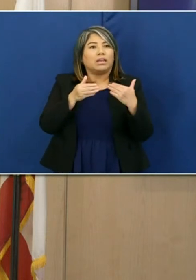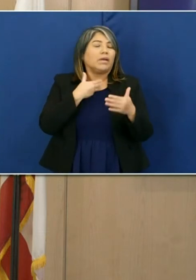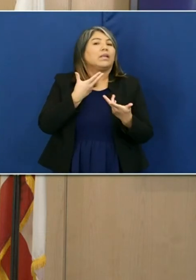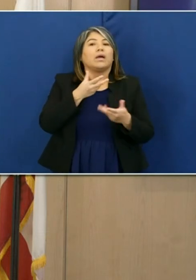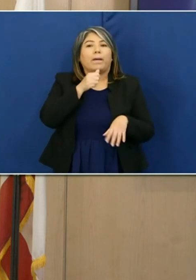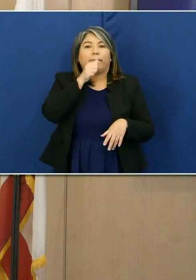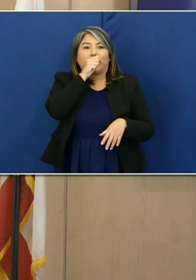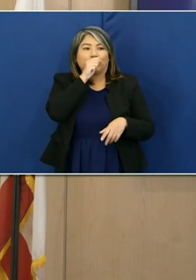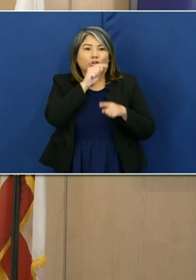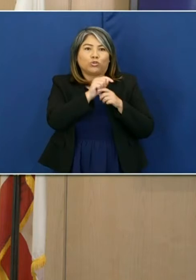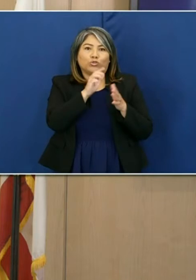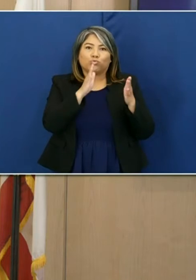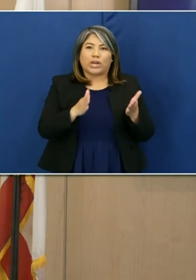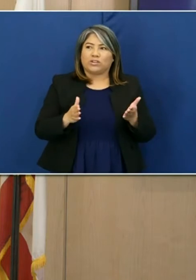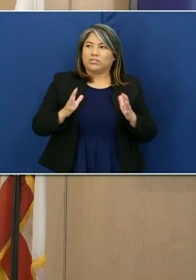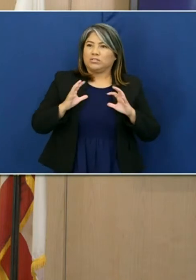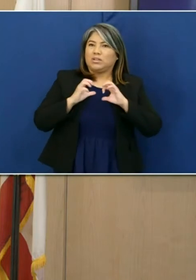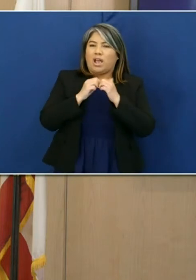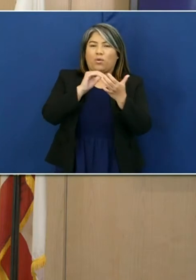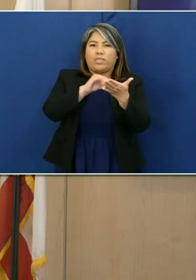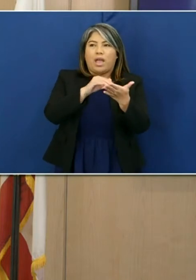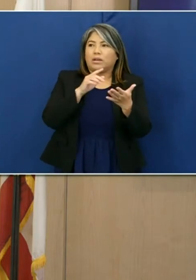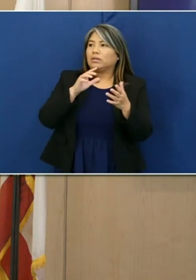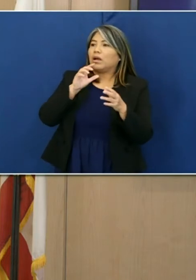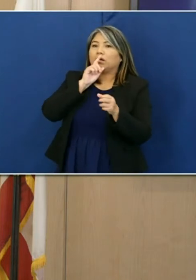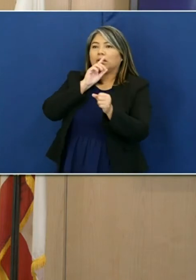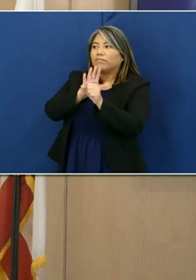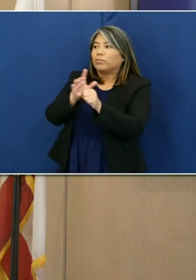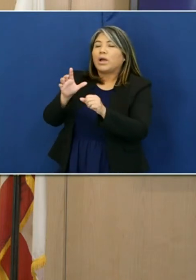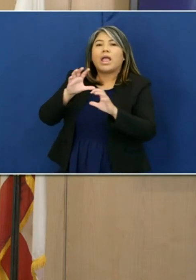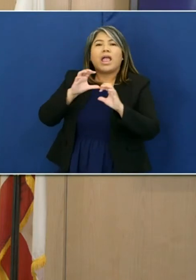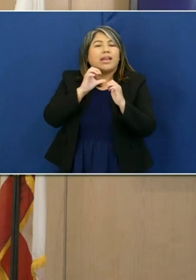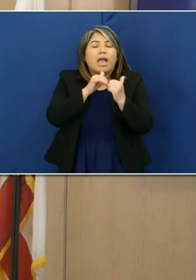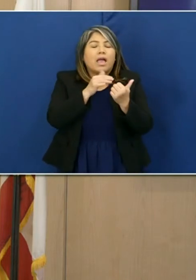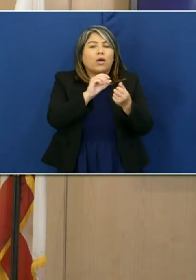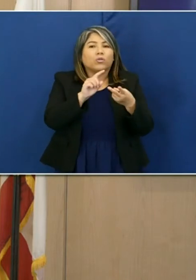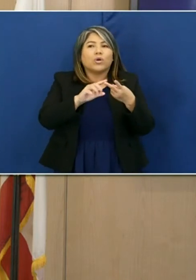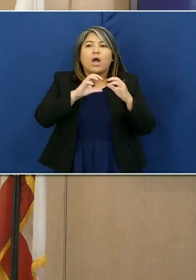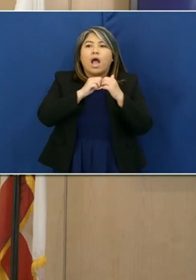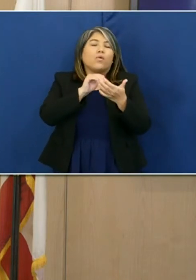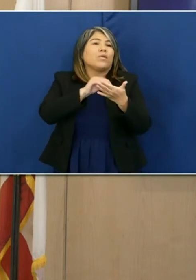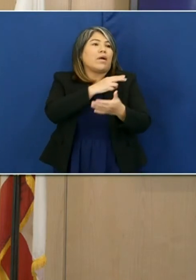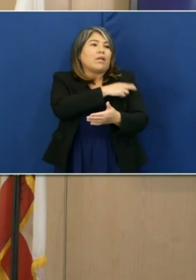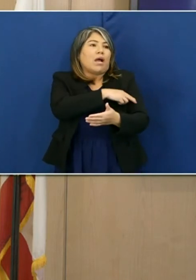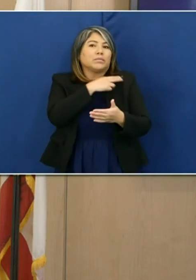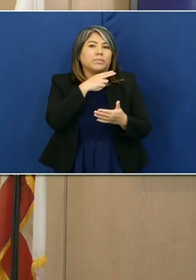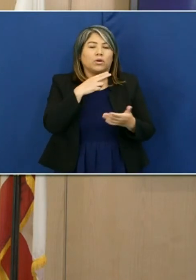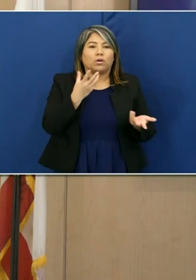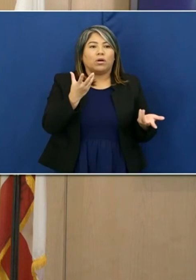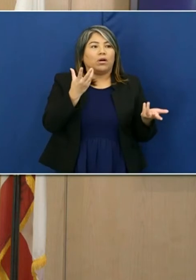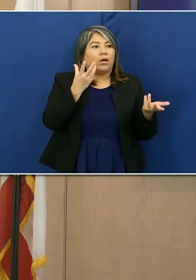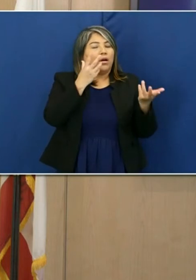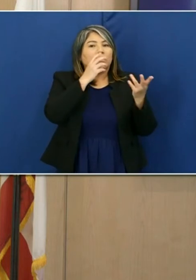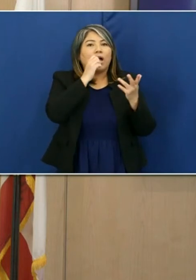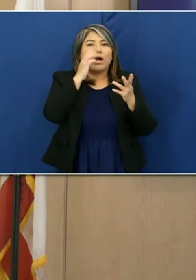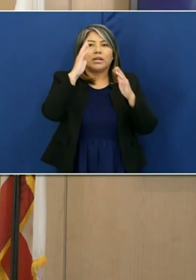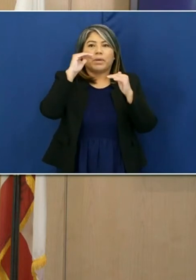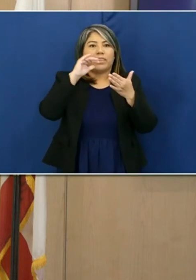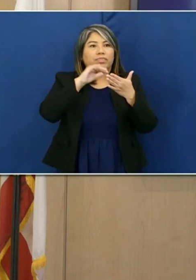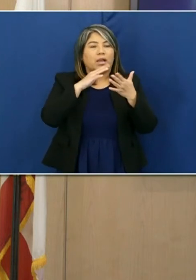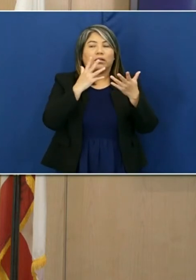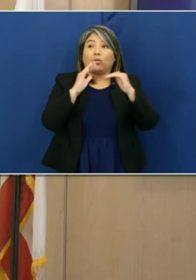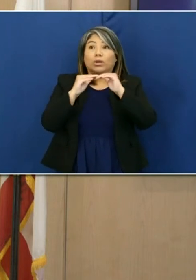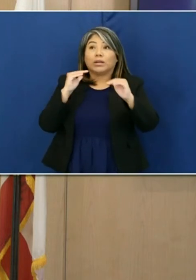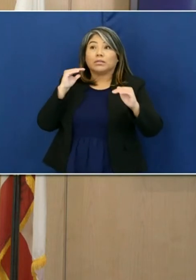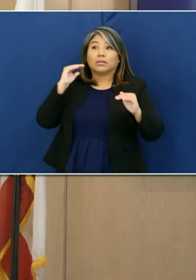trainers. What can the county confirm, and how is it that a hospital network could not have foreseen having such a significant surplus